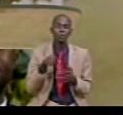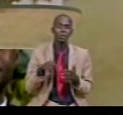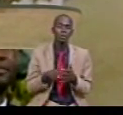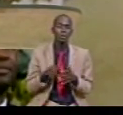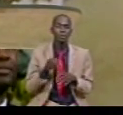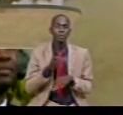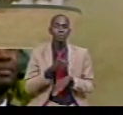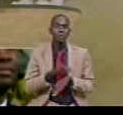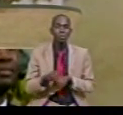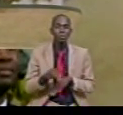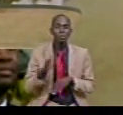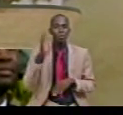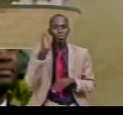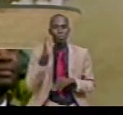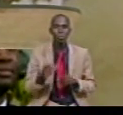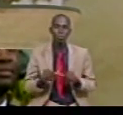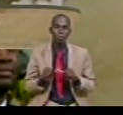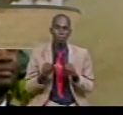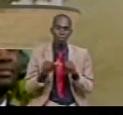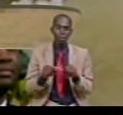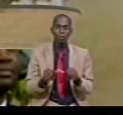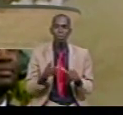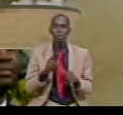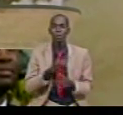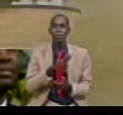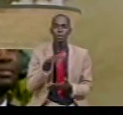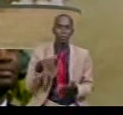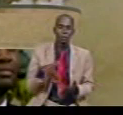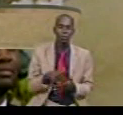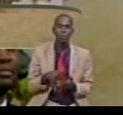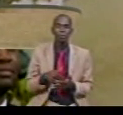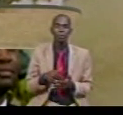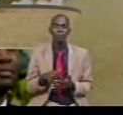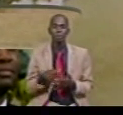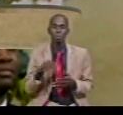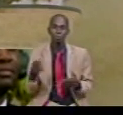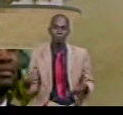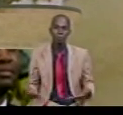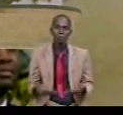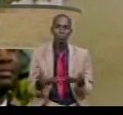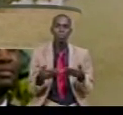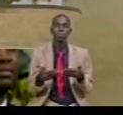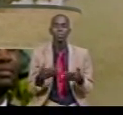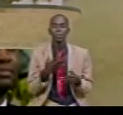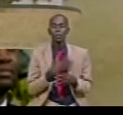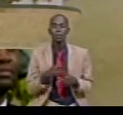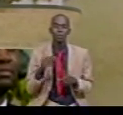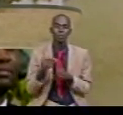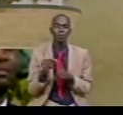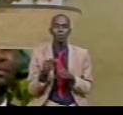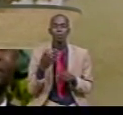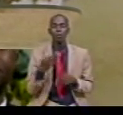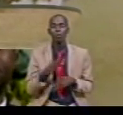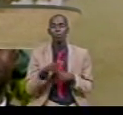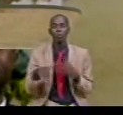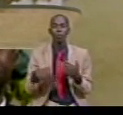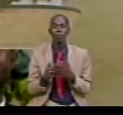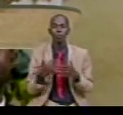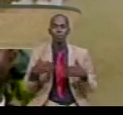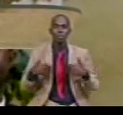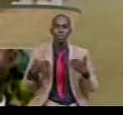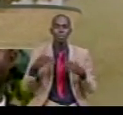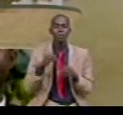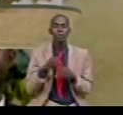stood will remain the central theme of pursuit, engagement, and message of all the youths in the